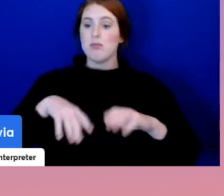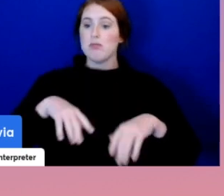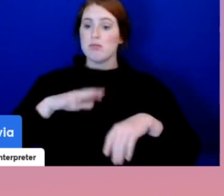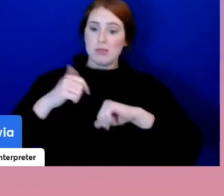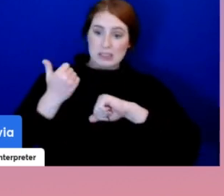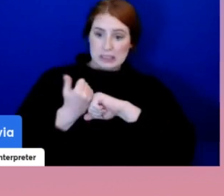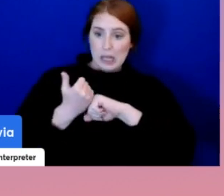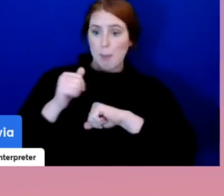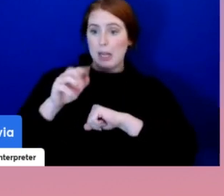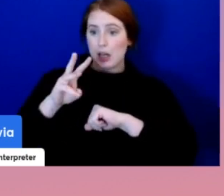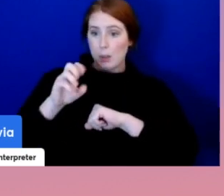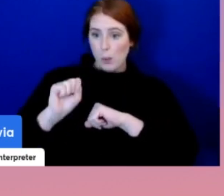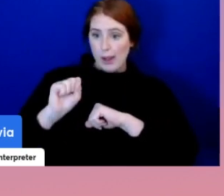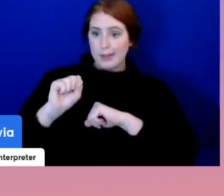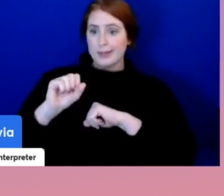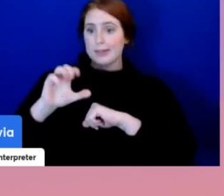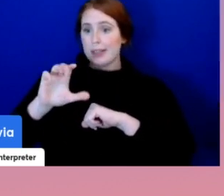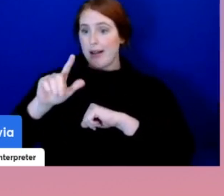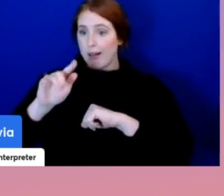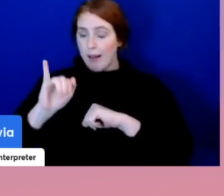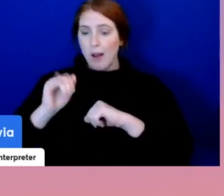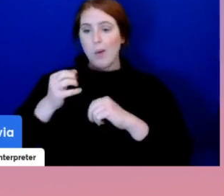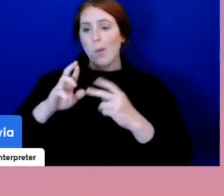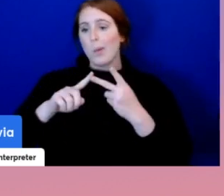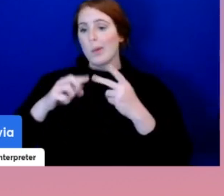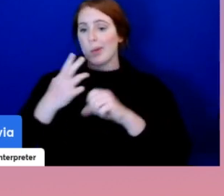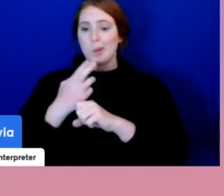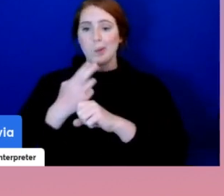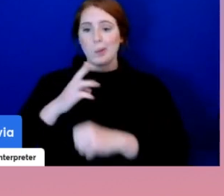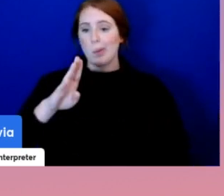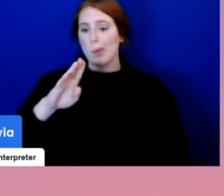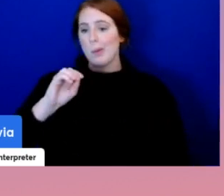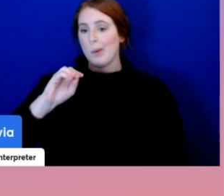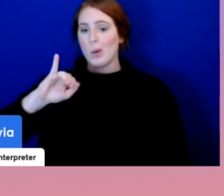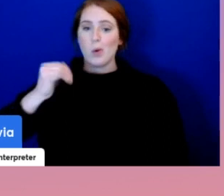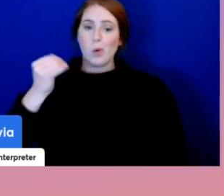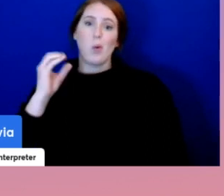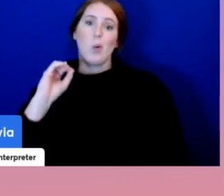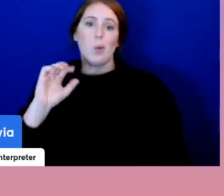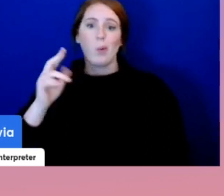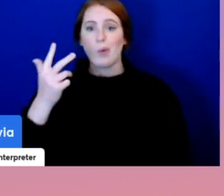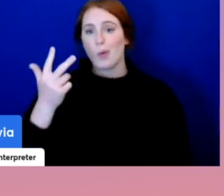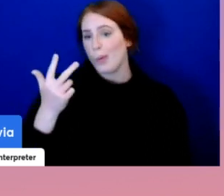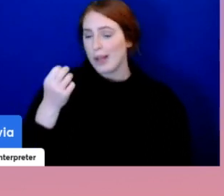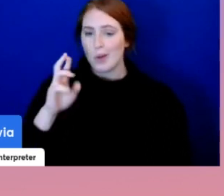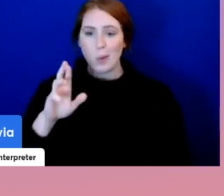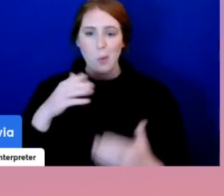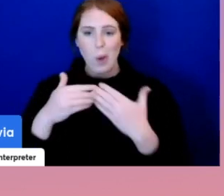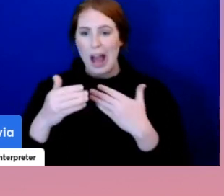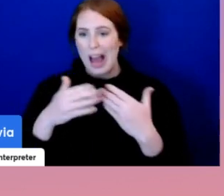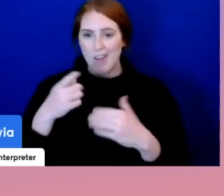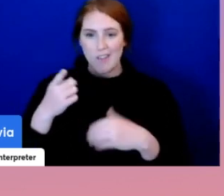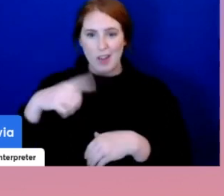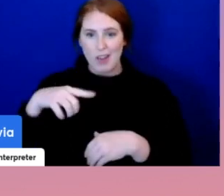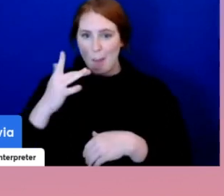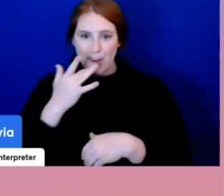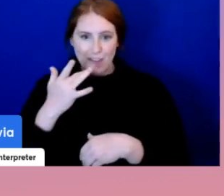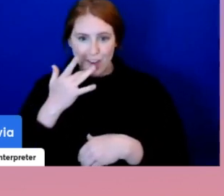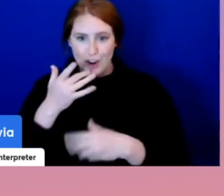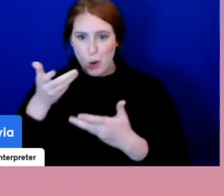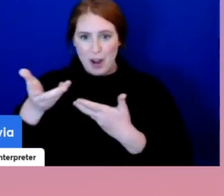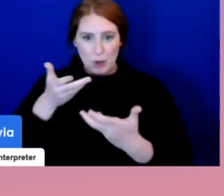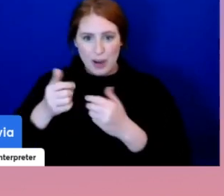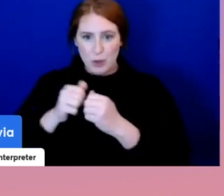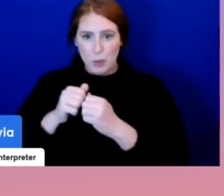or use a Boto 3 or whatever the appropriate vehicle is to interact with AWS in their